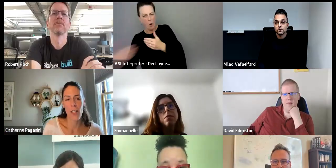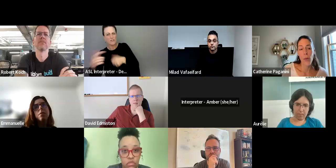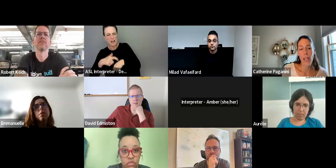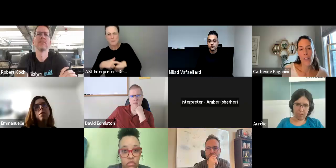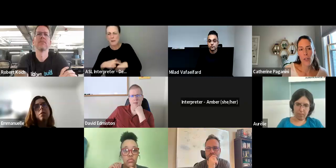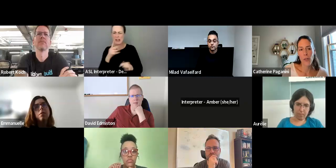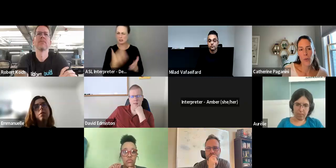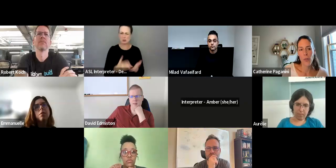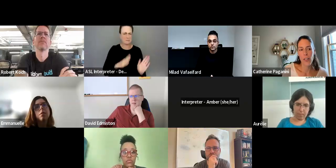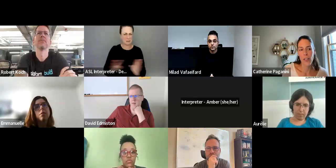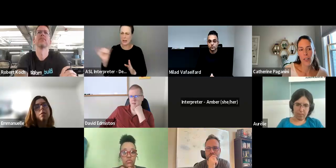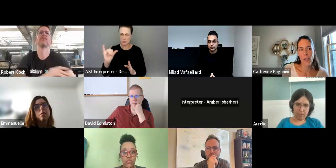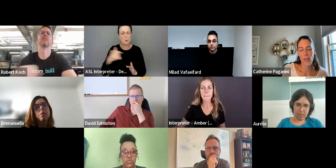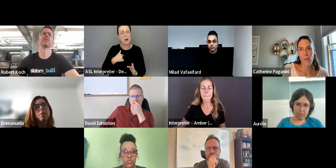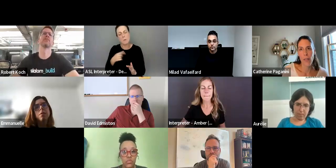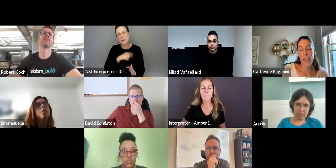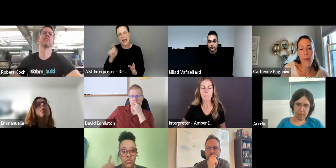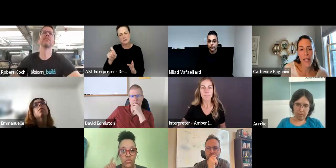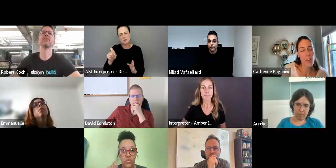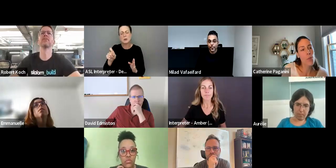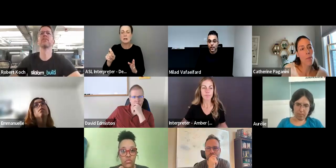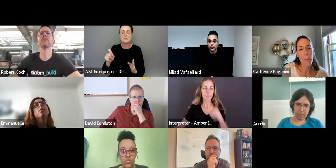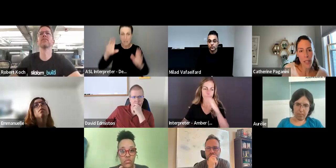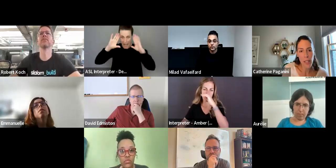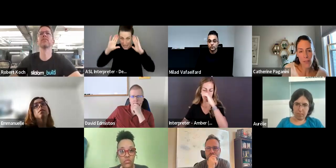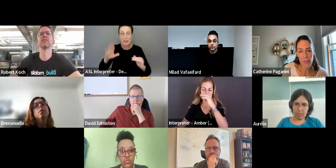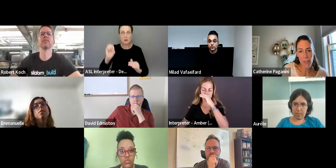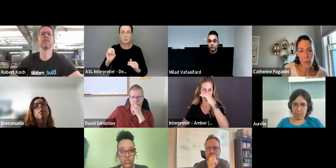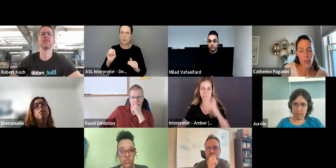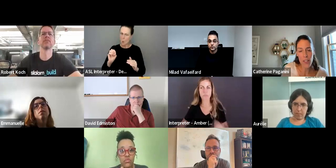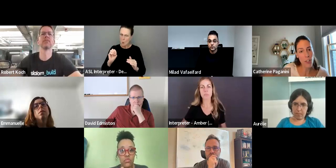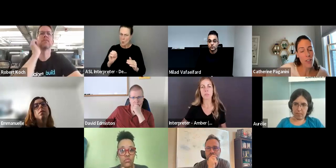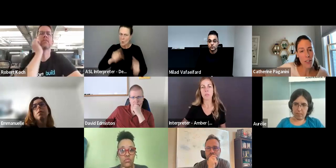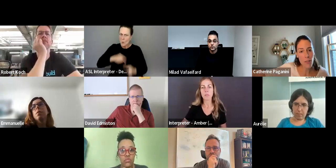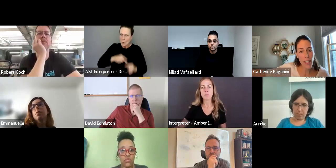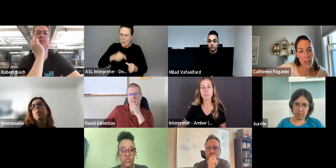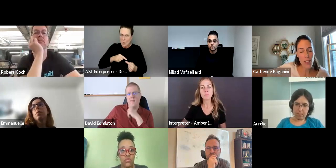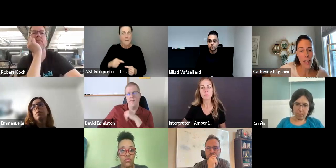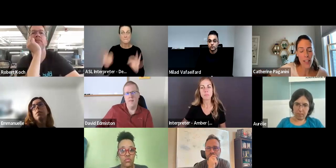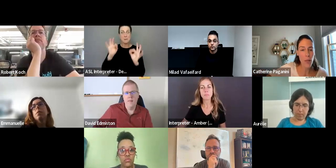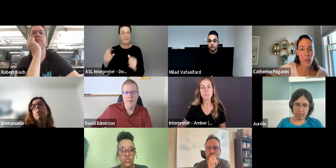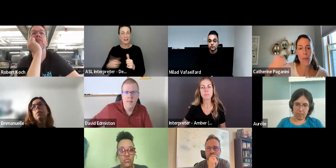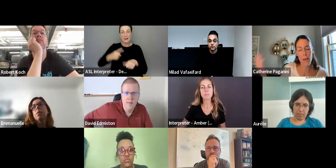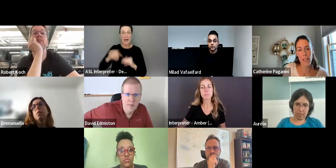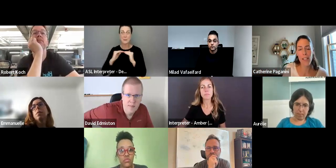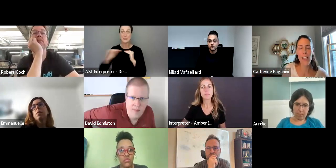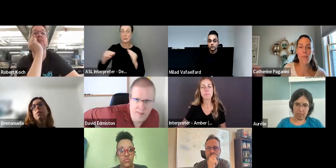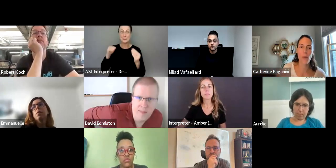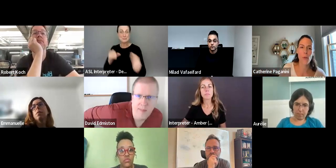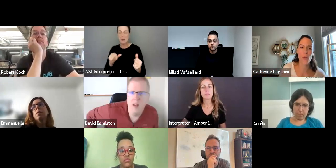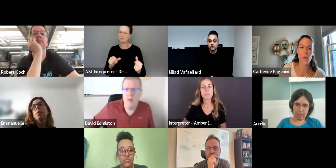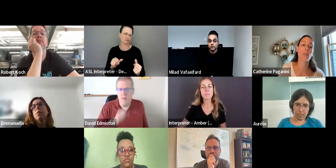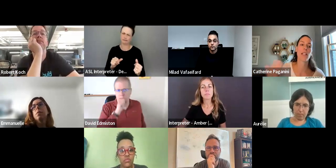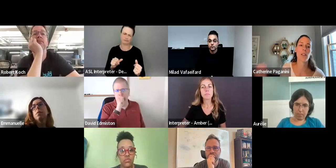And we have to expect it to be bumpy. The road is never even, right? Because, like, people make